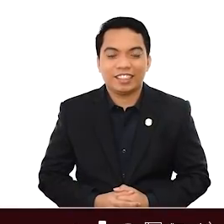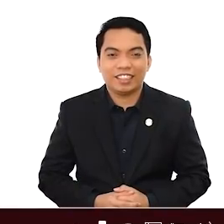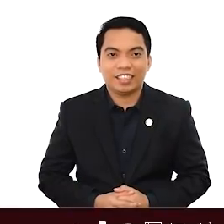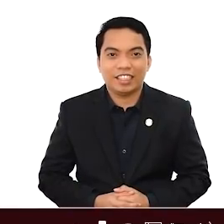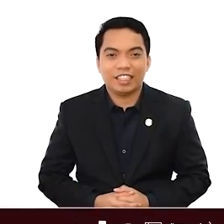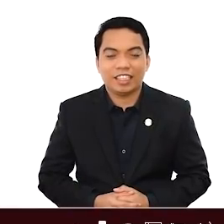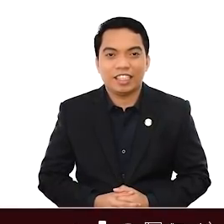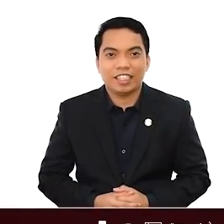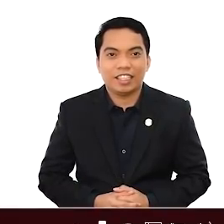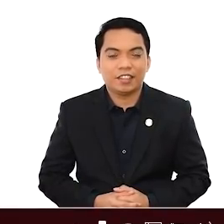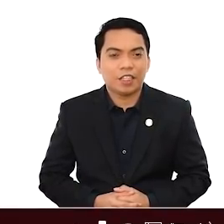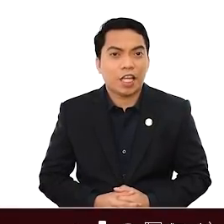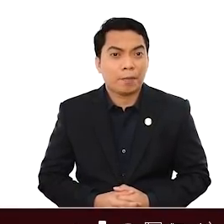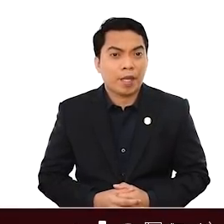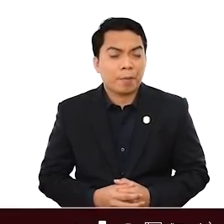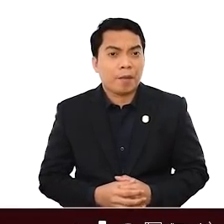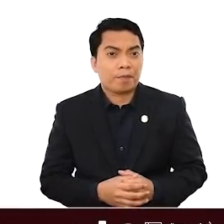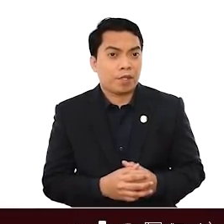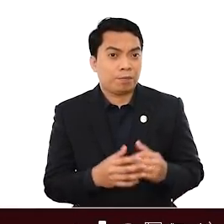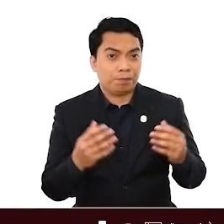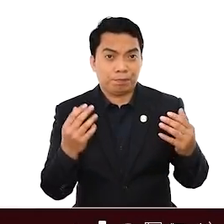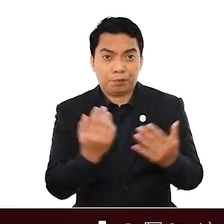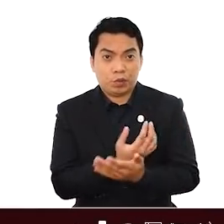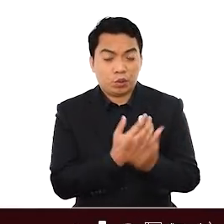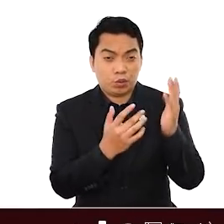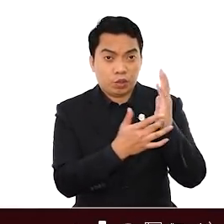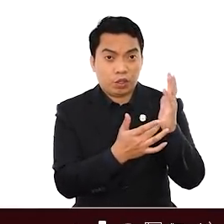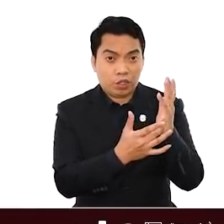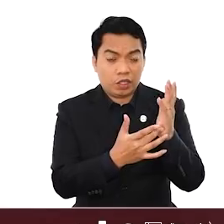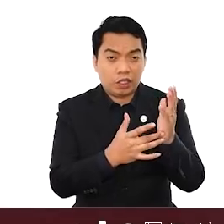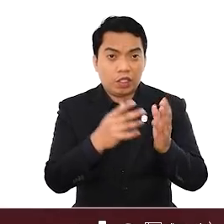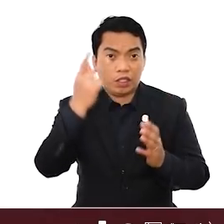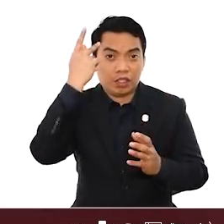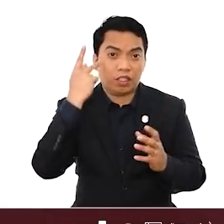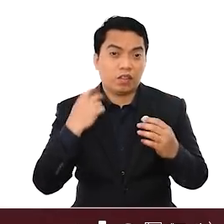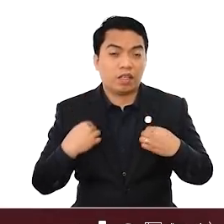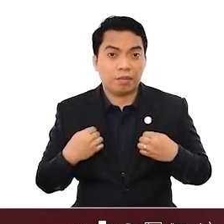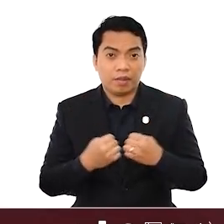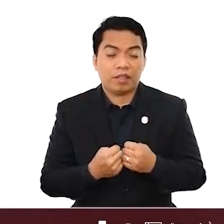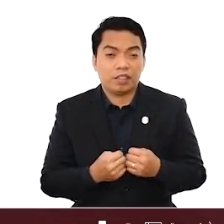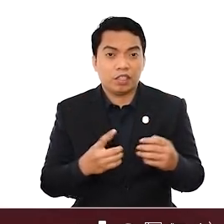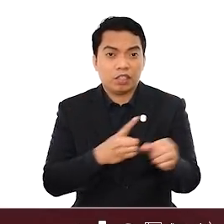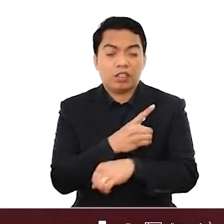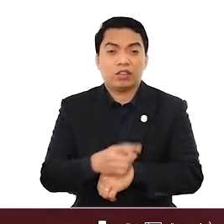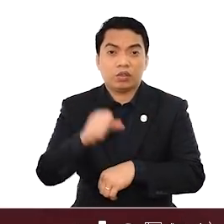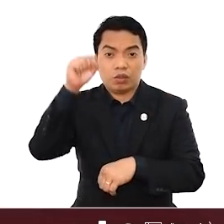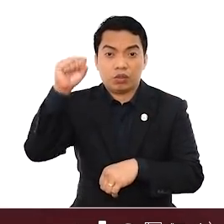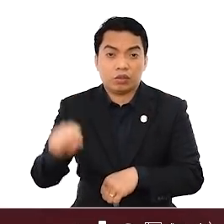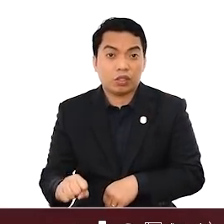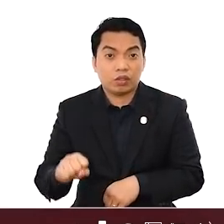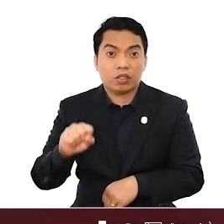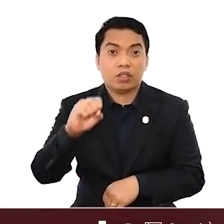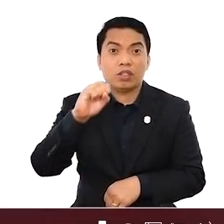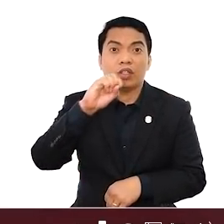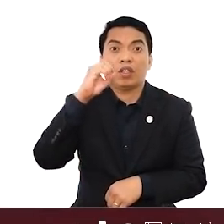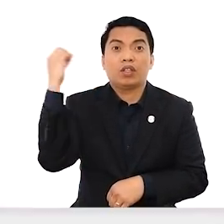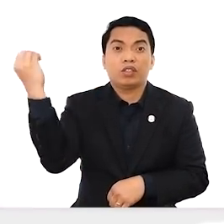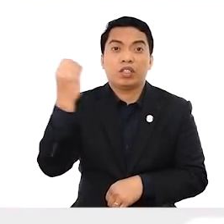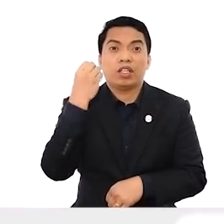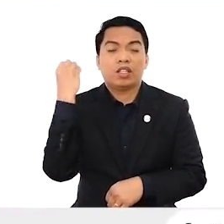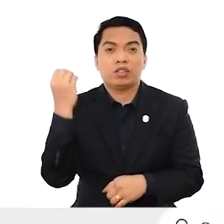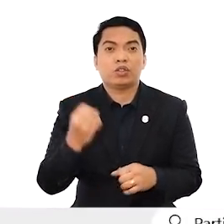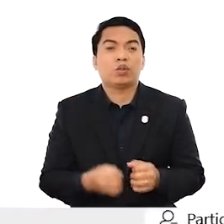Through the means of modern technology, the Kadiwa members in the district of Southern Ontario sponsored a dance